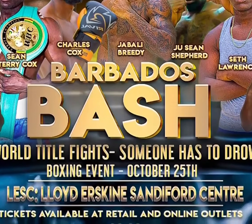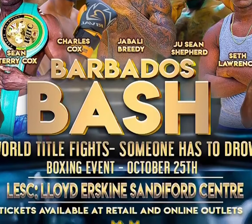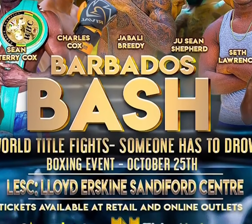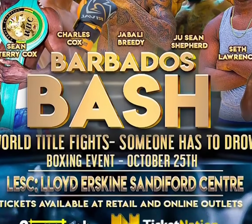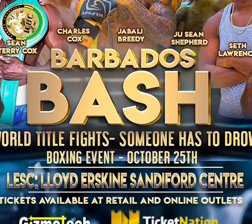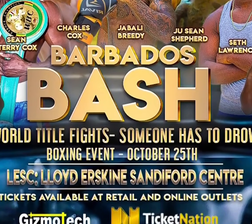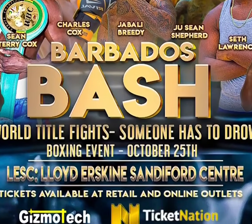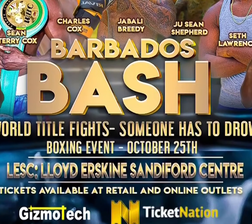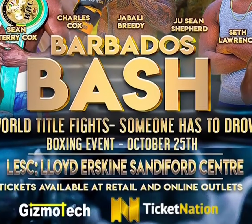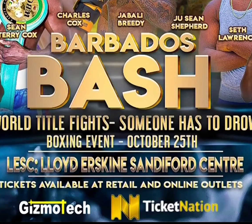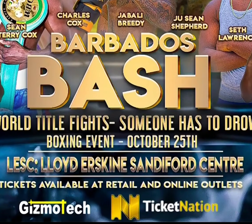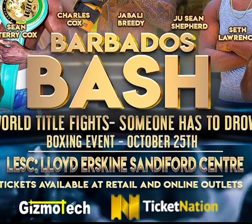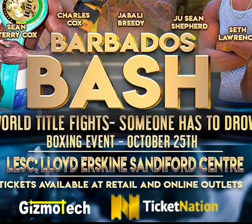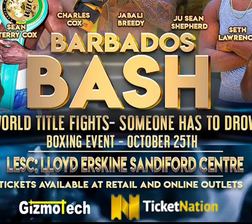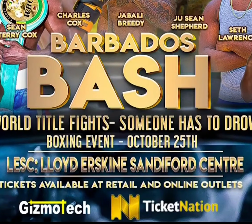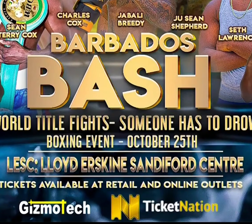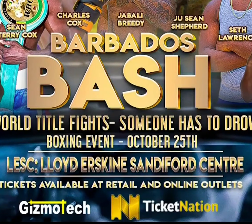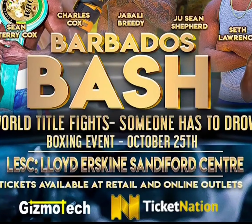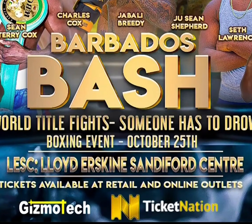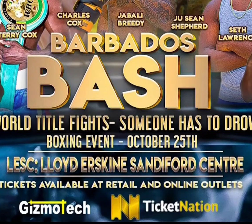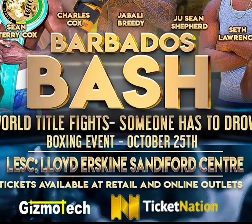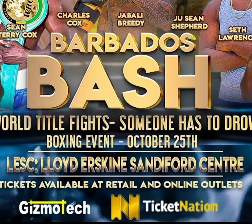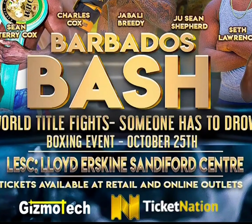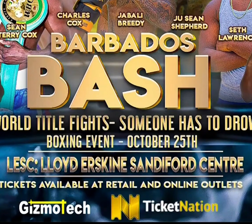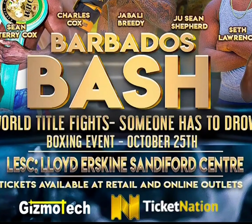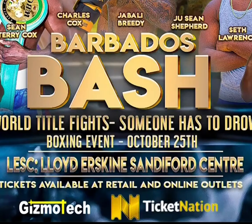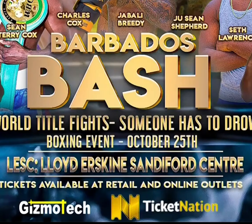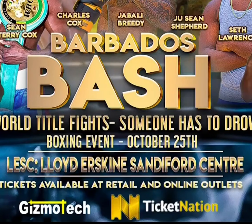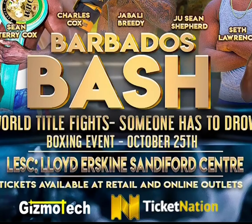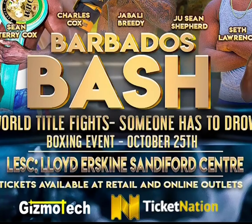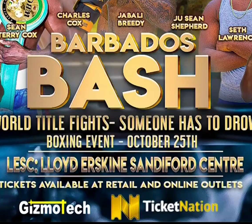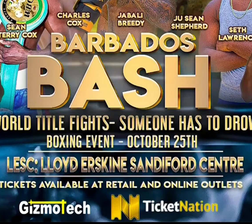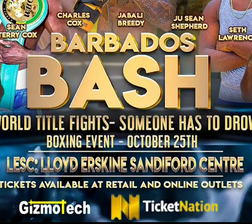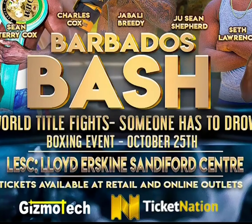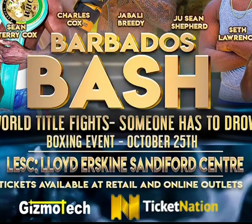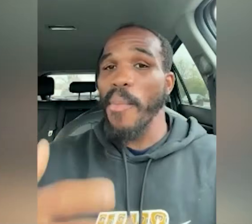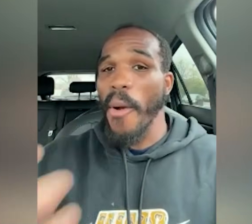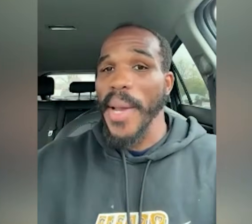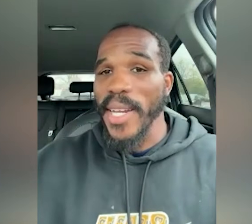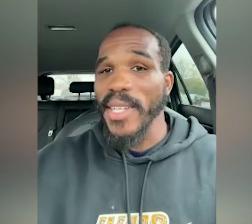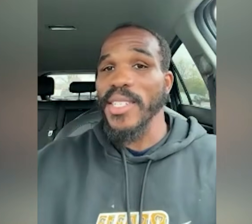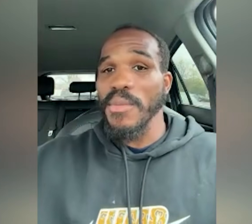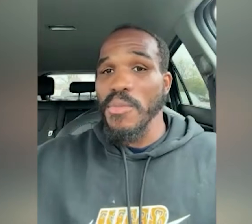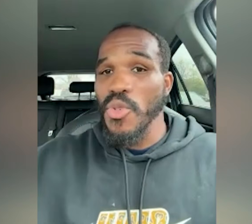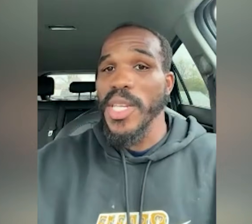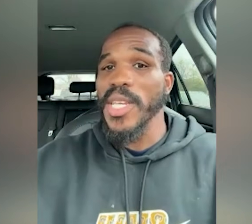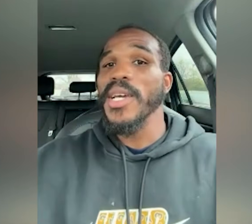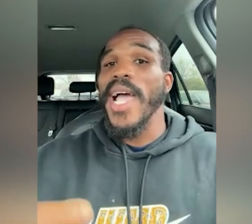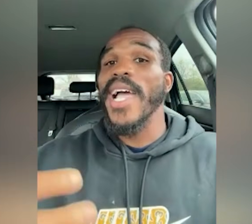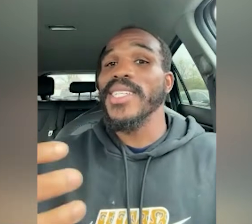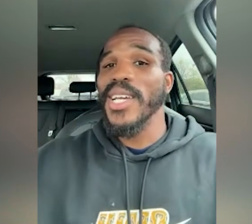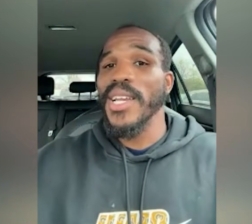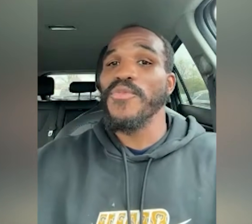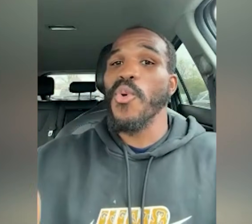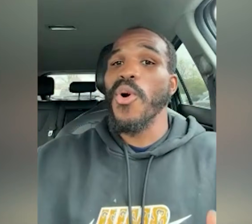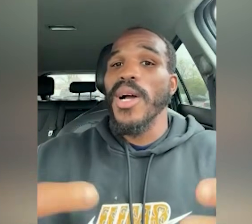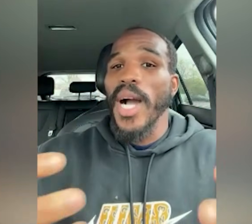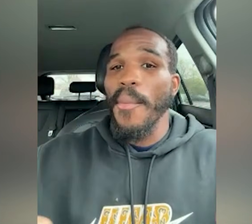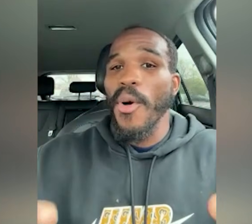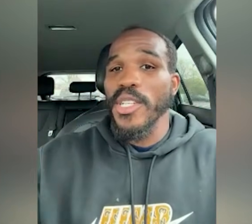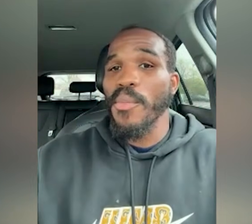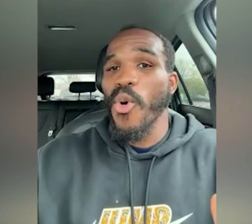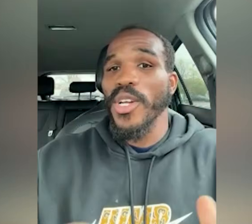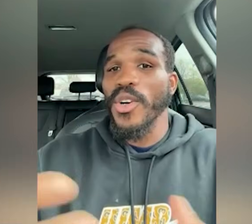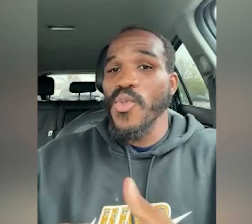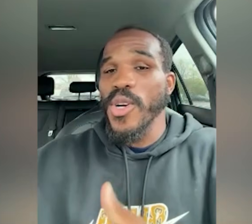no, this is the first event. Let's keep all Barbadians on board and let me get the Barbados community excited for